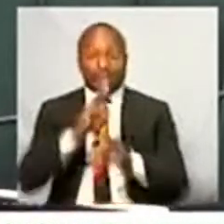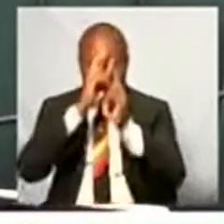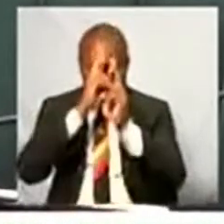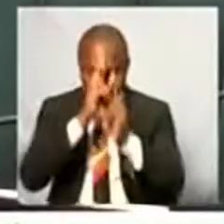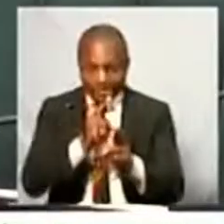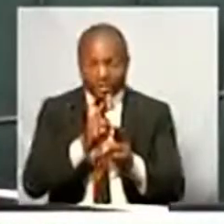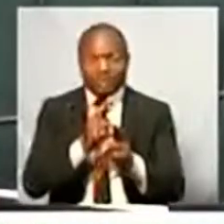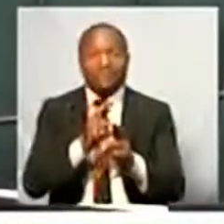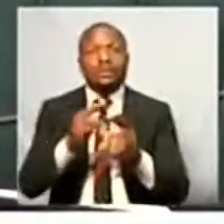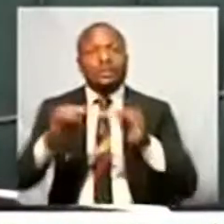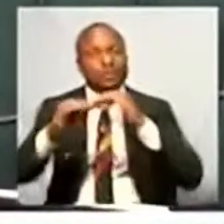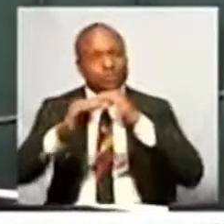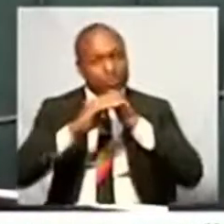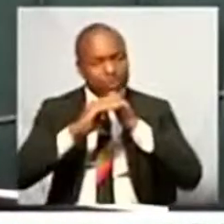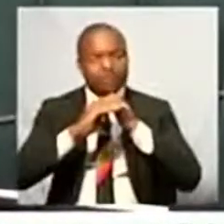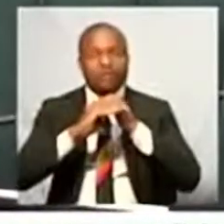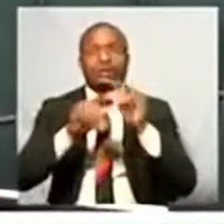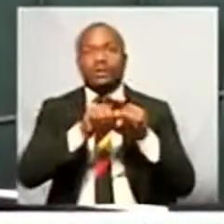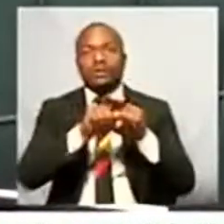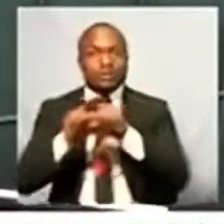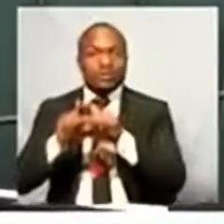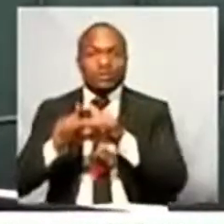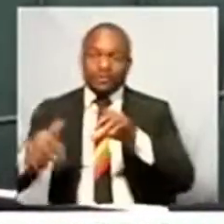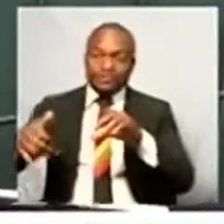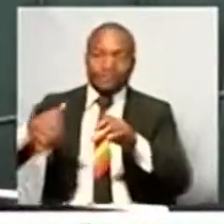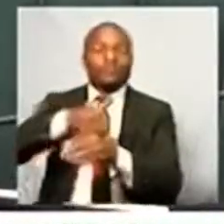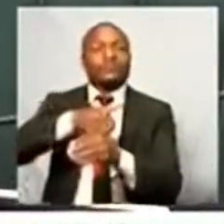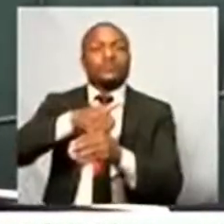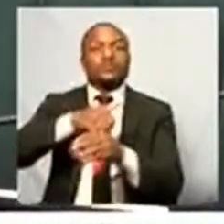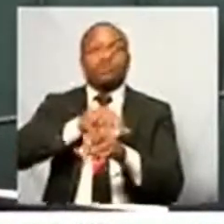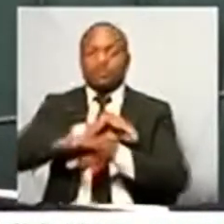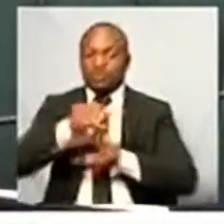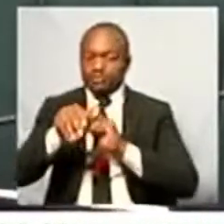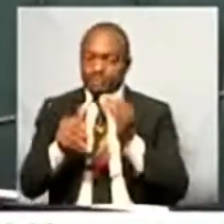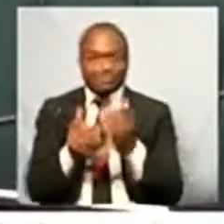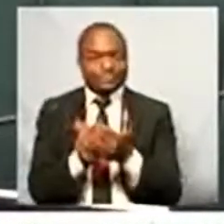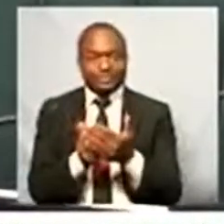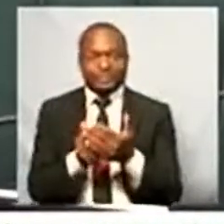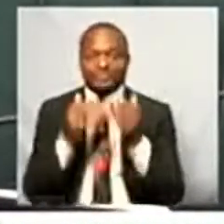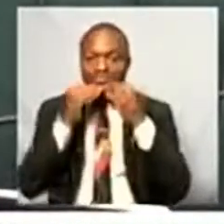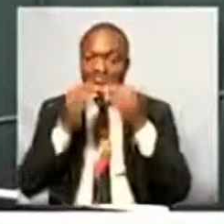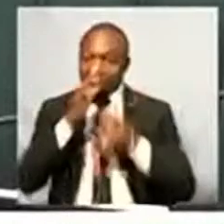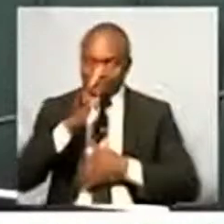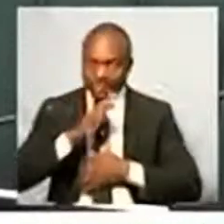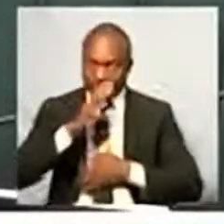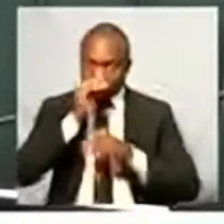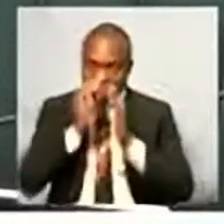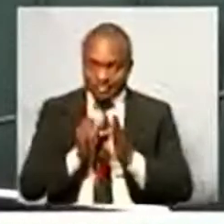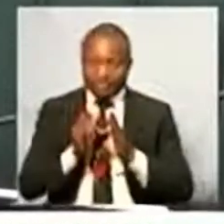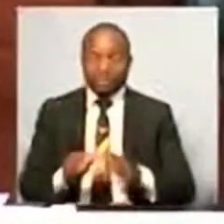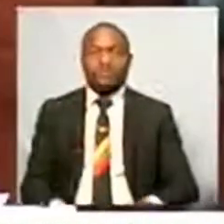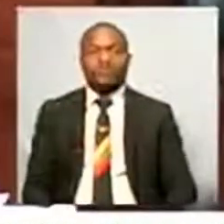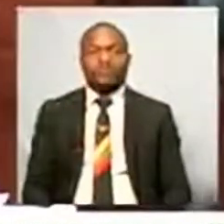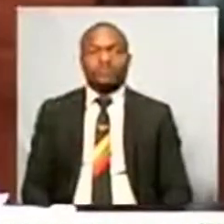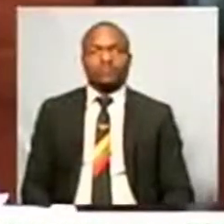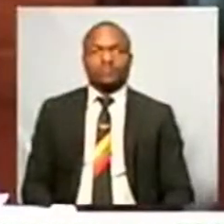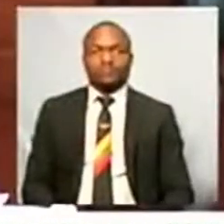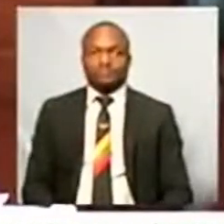dignity, equality, and also inclusion for all. Thank you, Madam Speaker. Thank